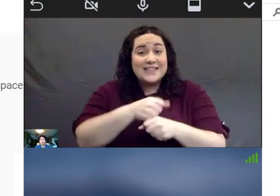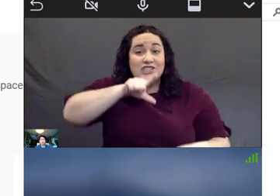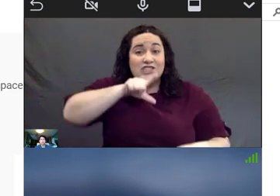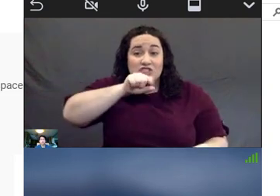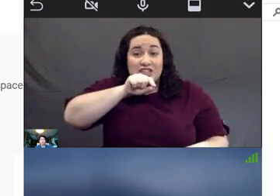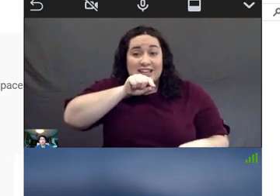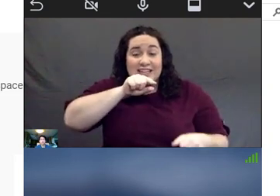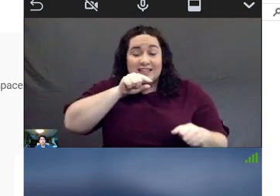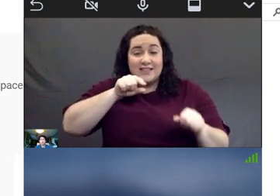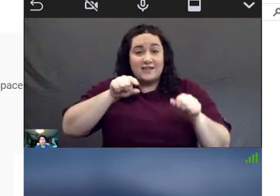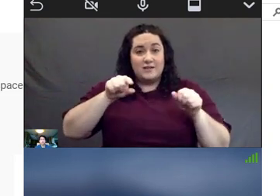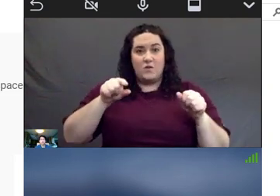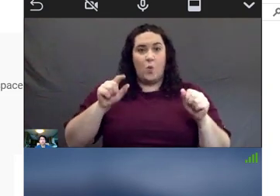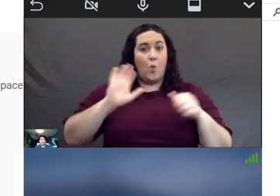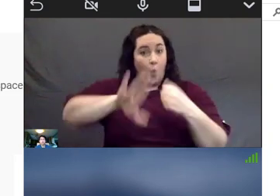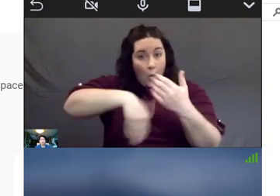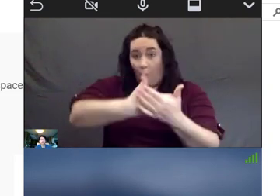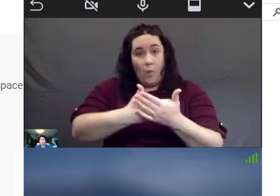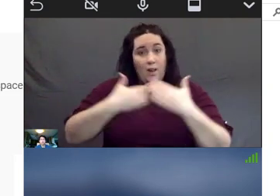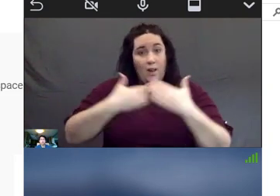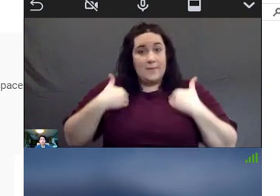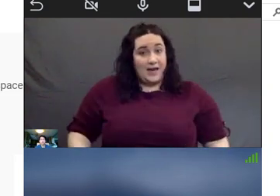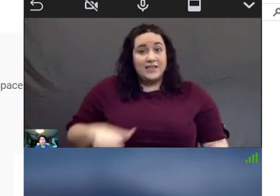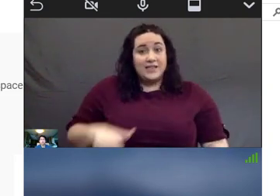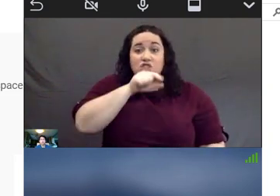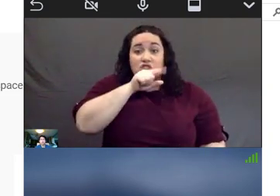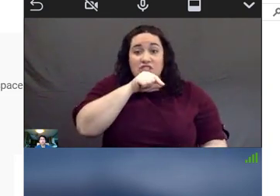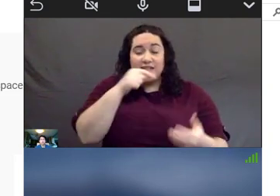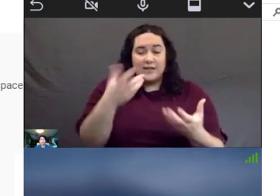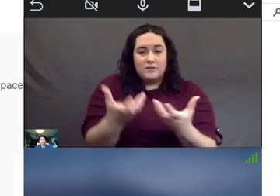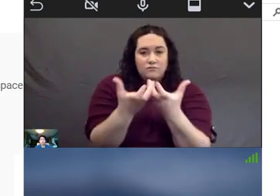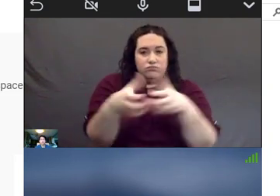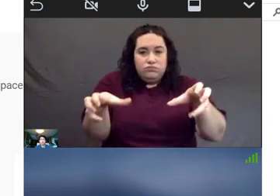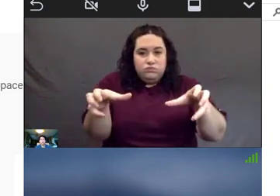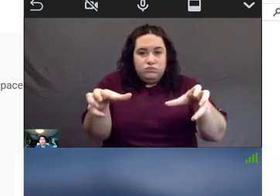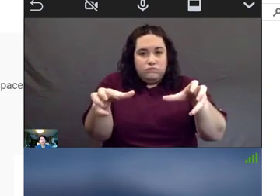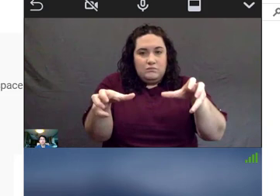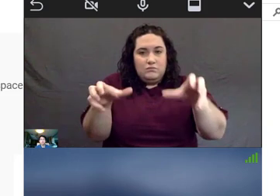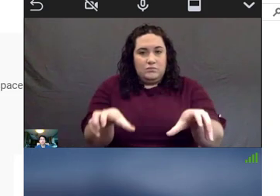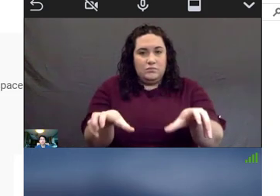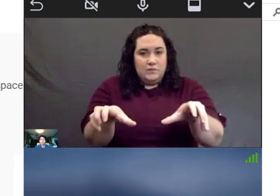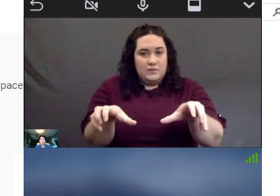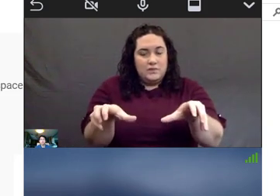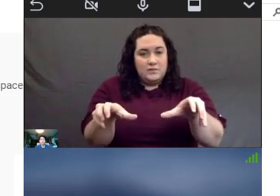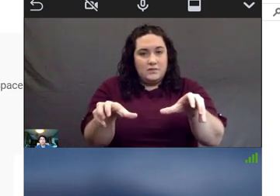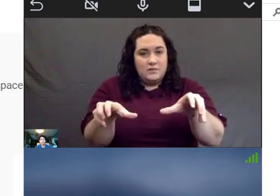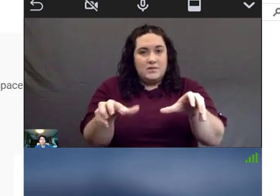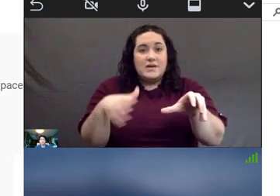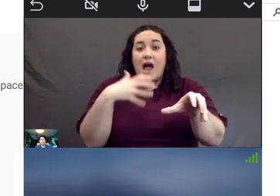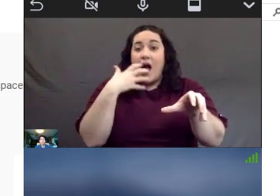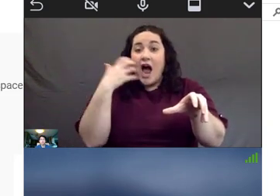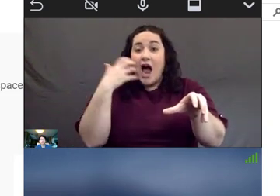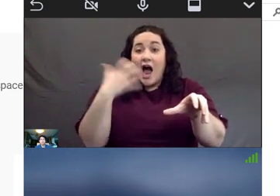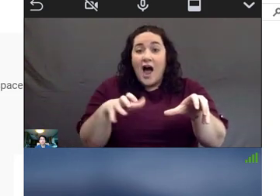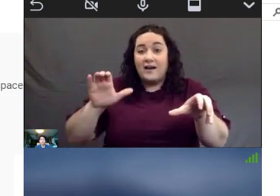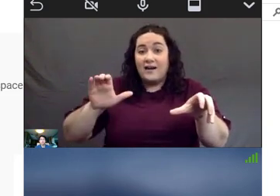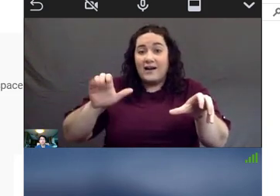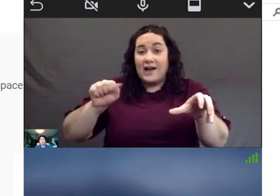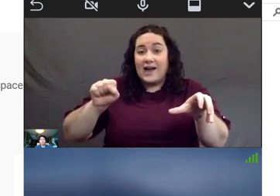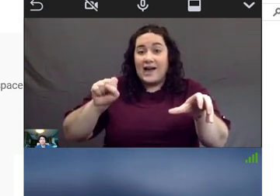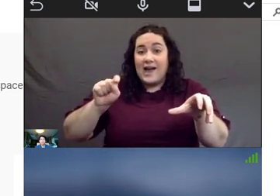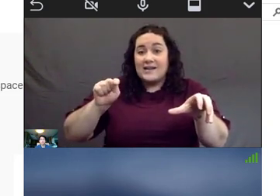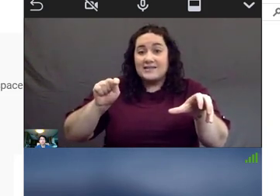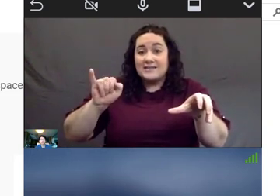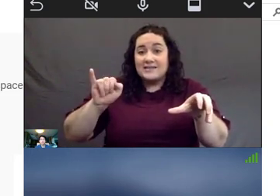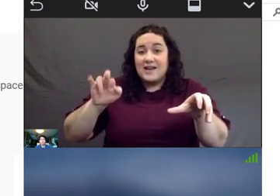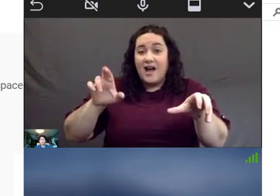backbone, and then it lies flat. So in a hot cast iron pan, you put it skin side down, and then I put something heavy